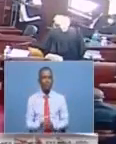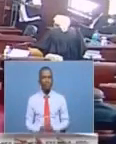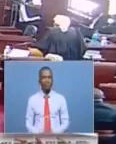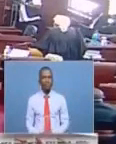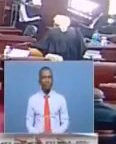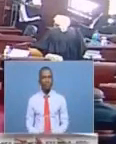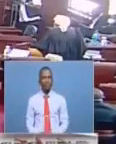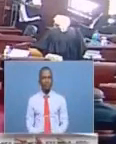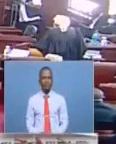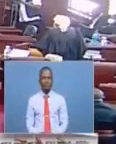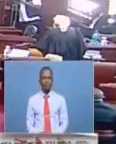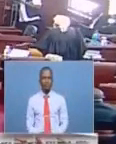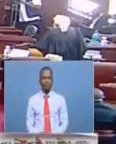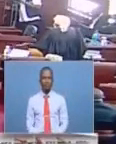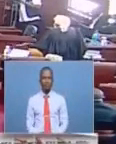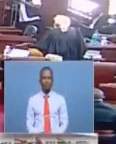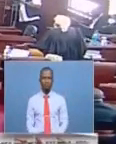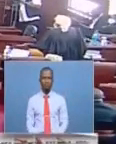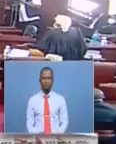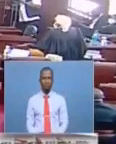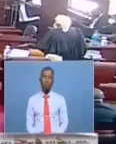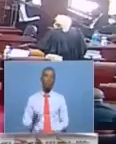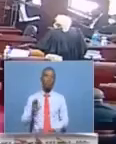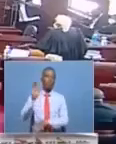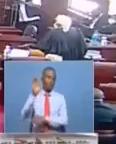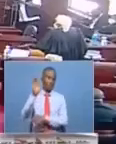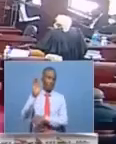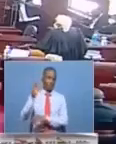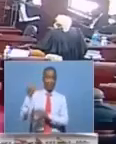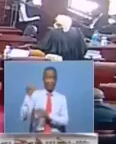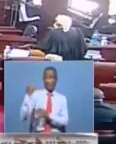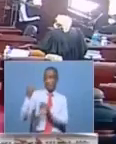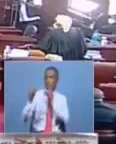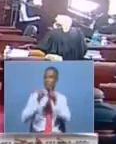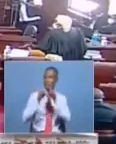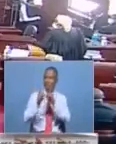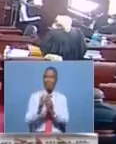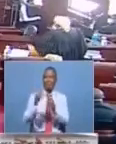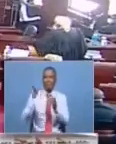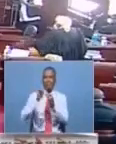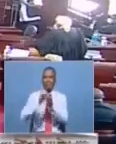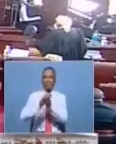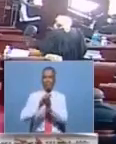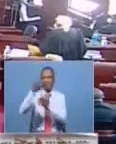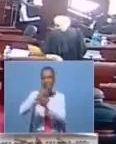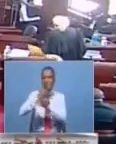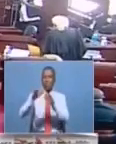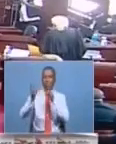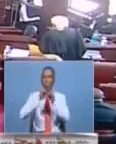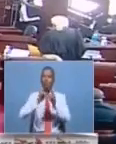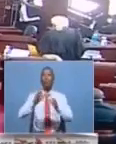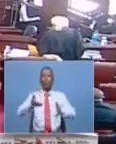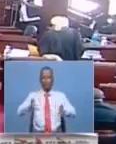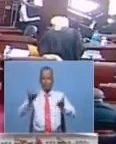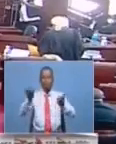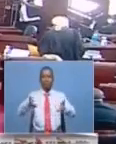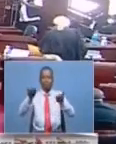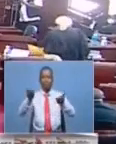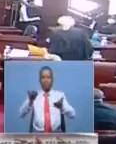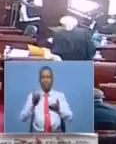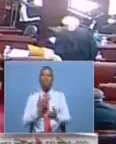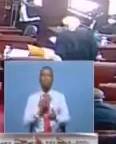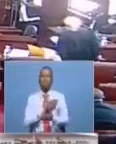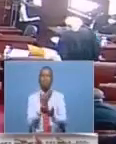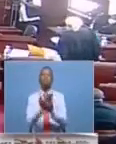Please, there was an objection from counsel, and we have allowed you to proceed. So, out of respect, let's